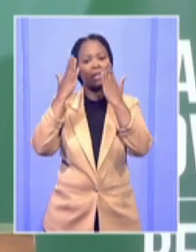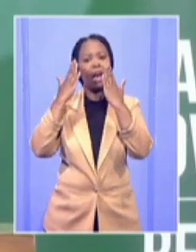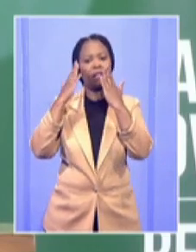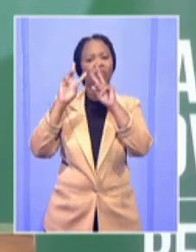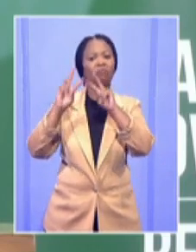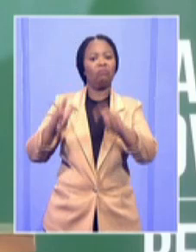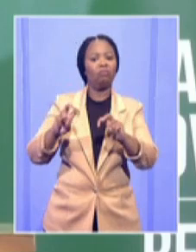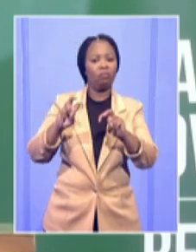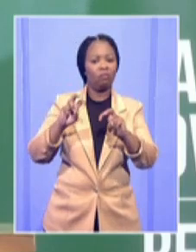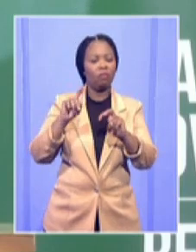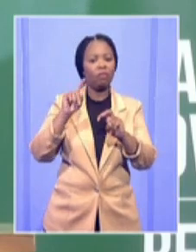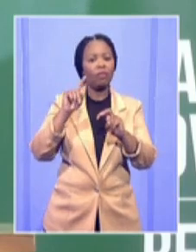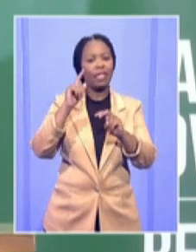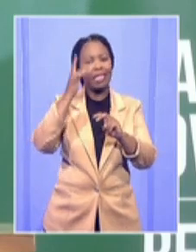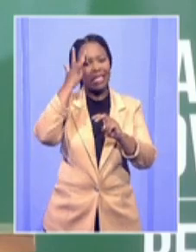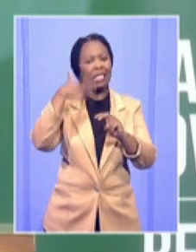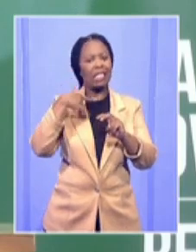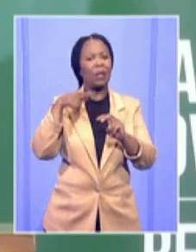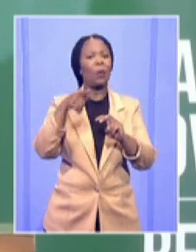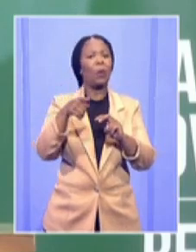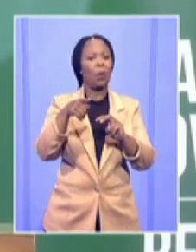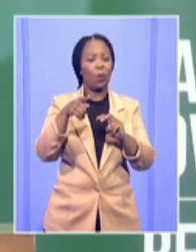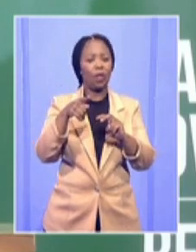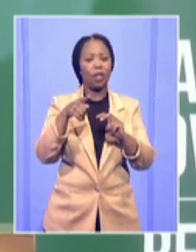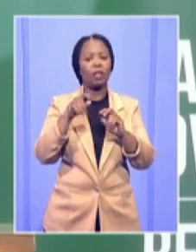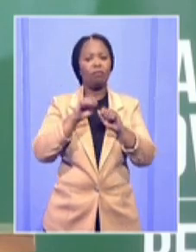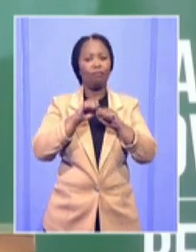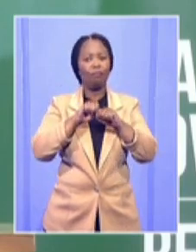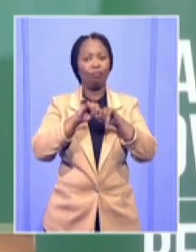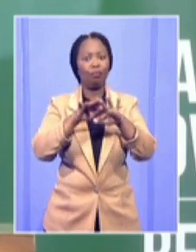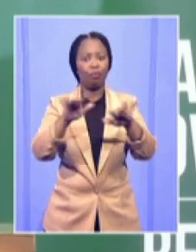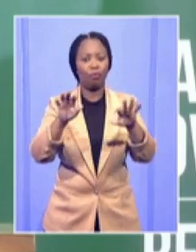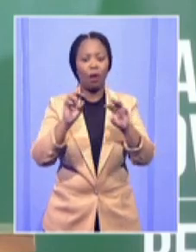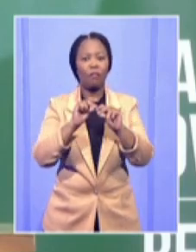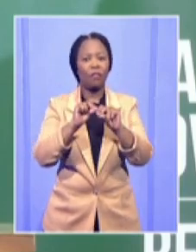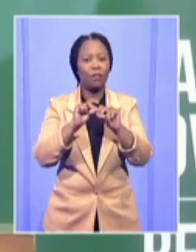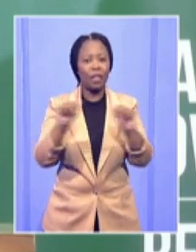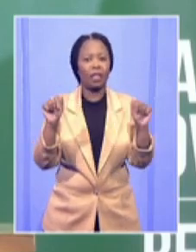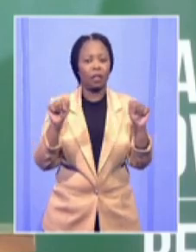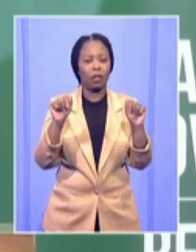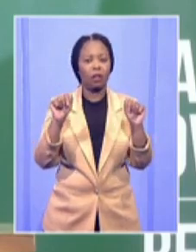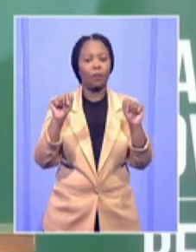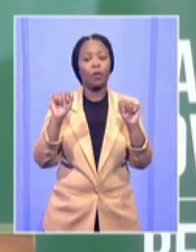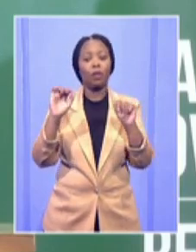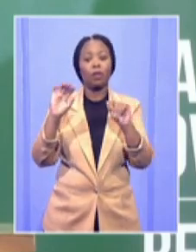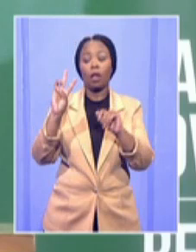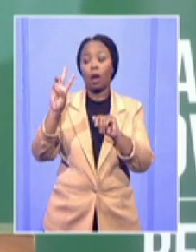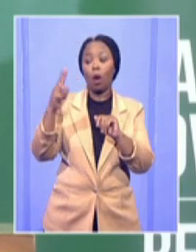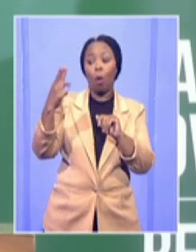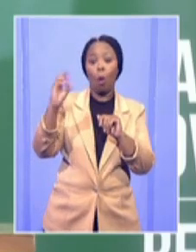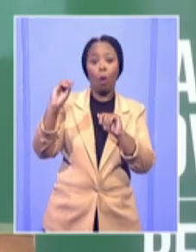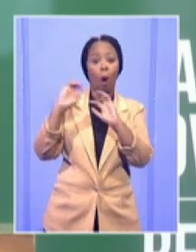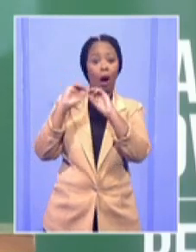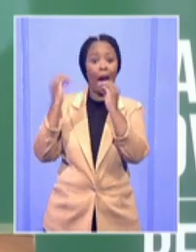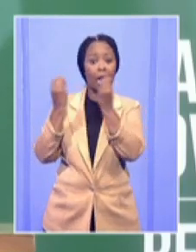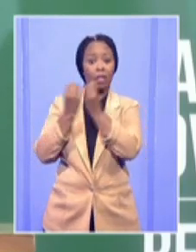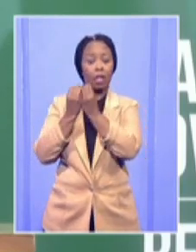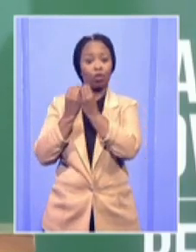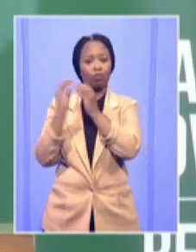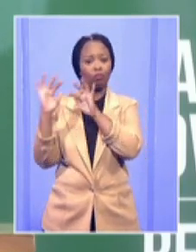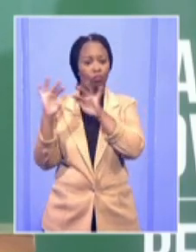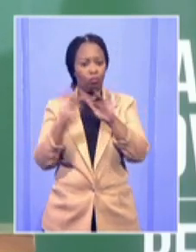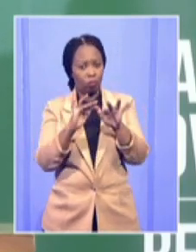Its outbreak was fast and received a great attention from the World Health Organization.